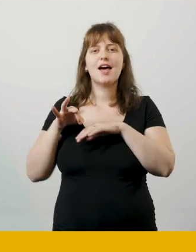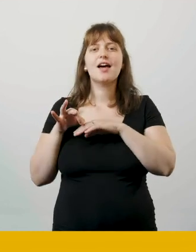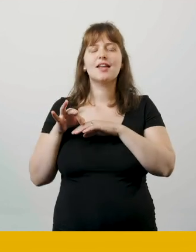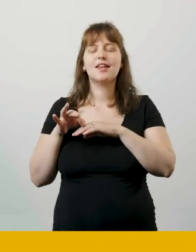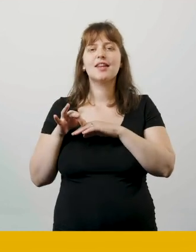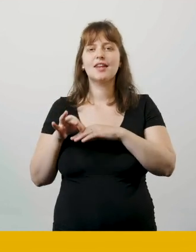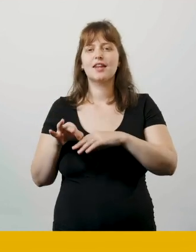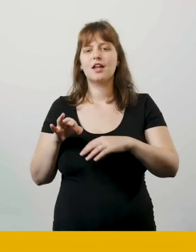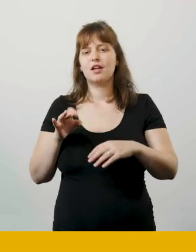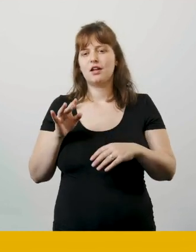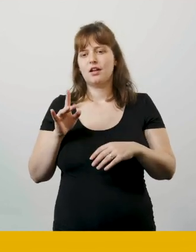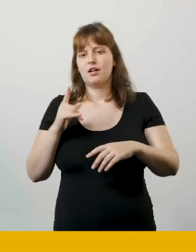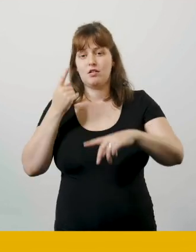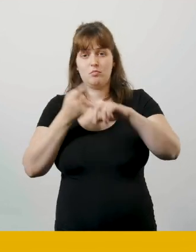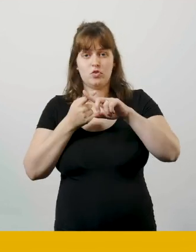and